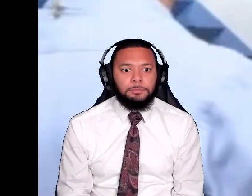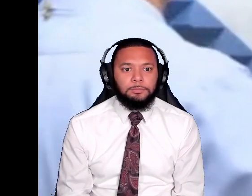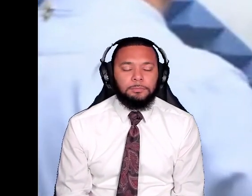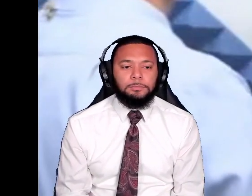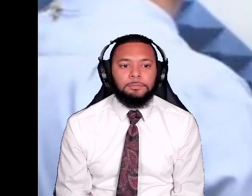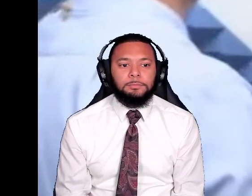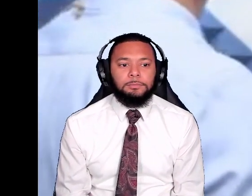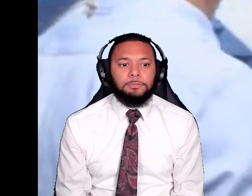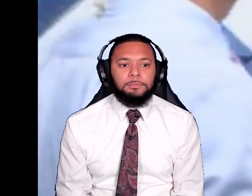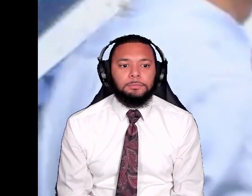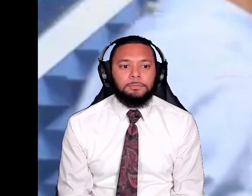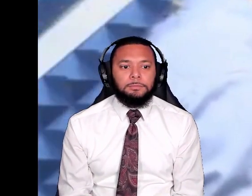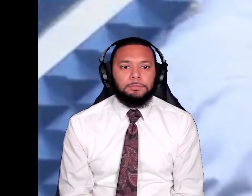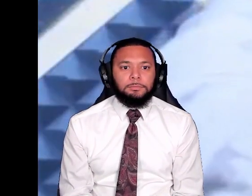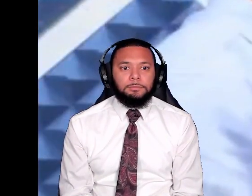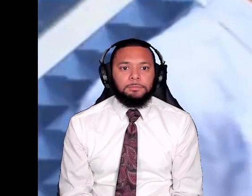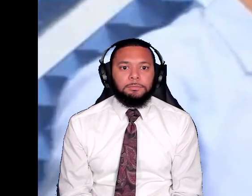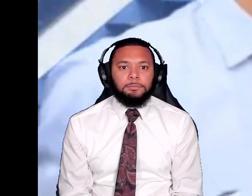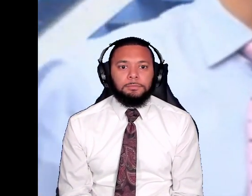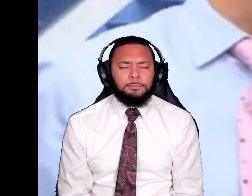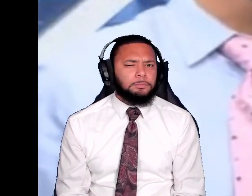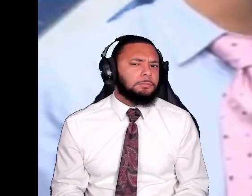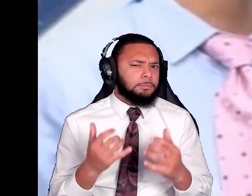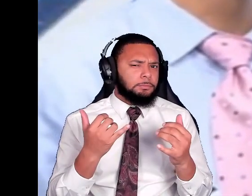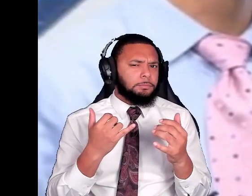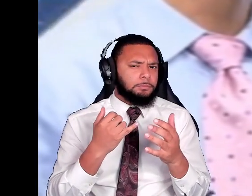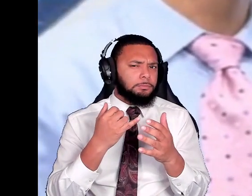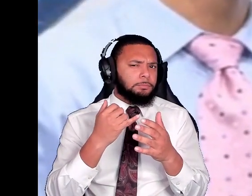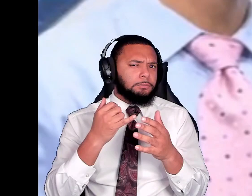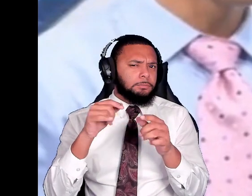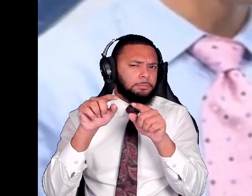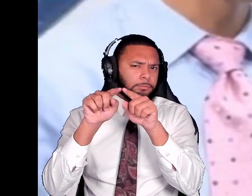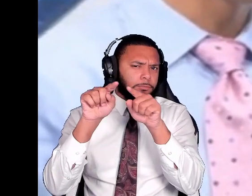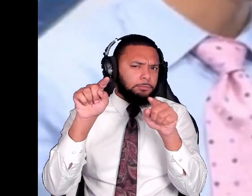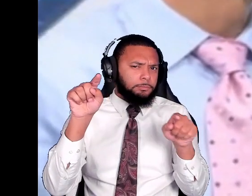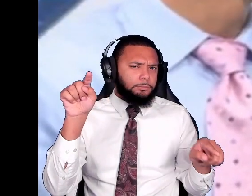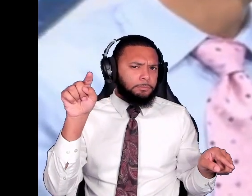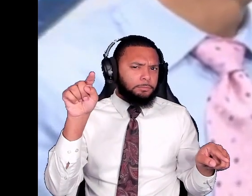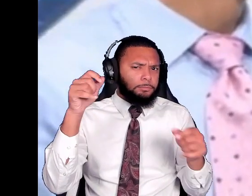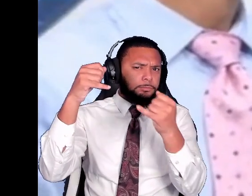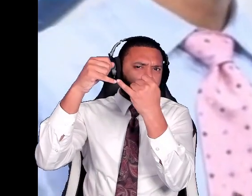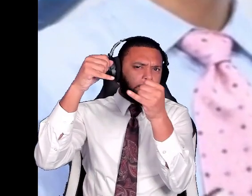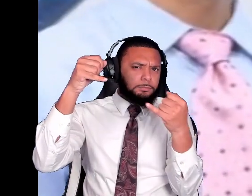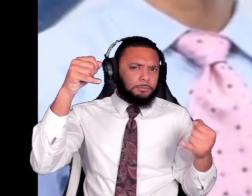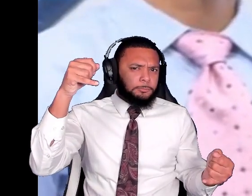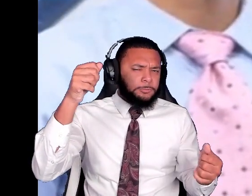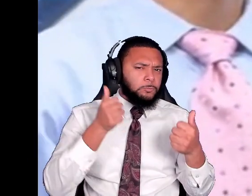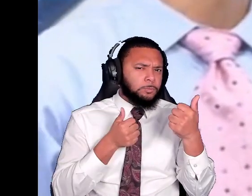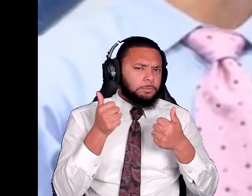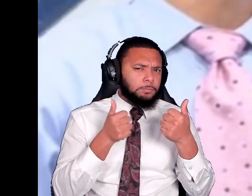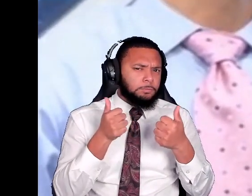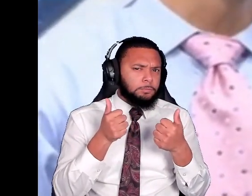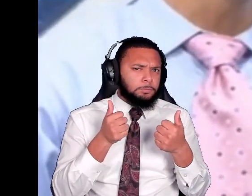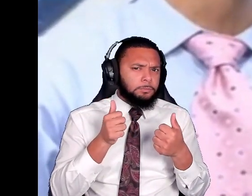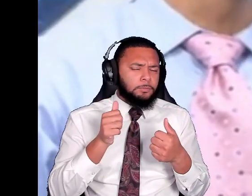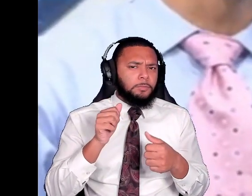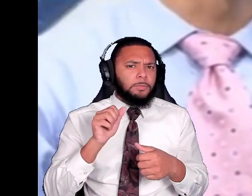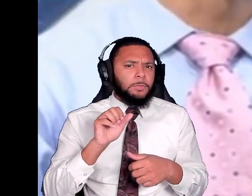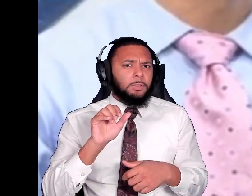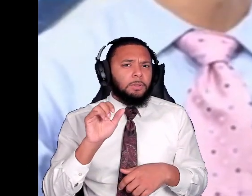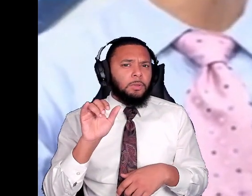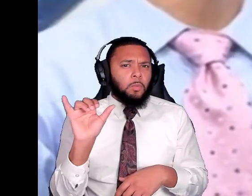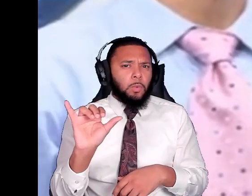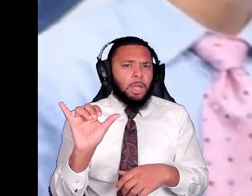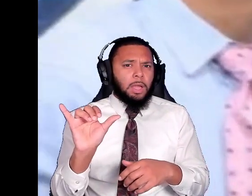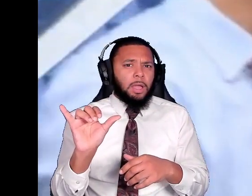now we can draw, do we draw a straight line through this or a dotted line? Well, it's y is greater